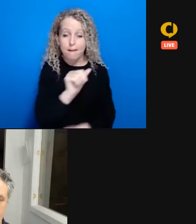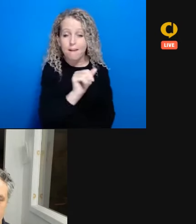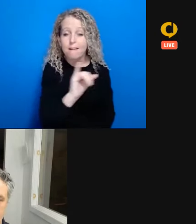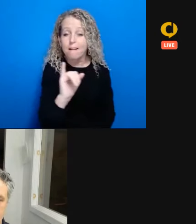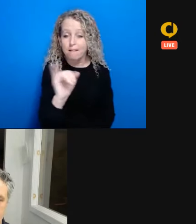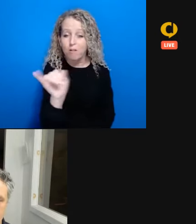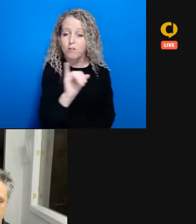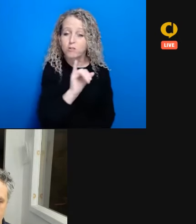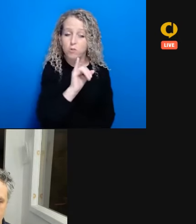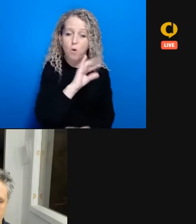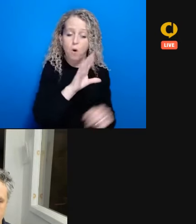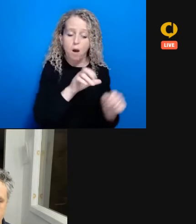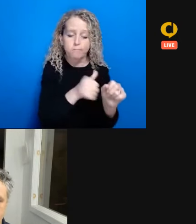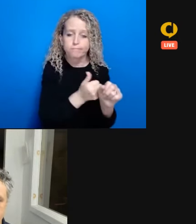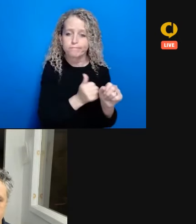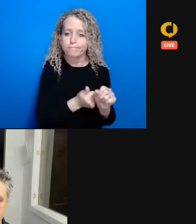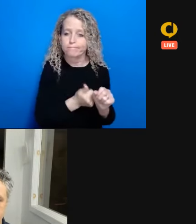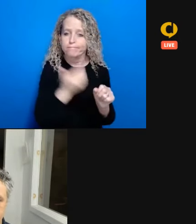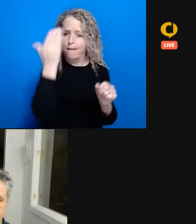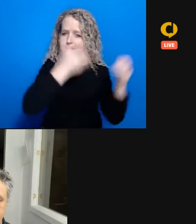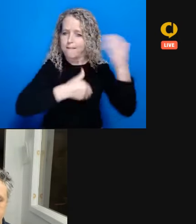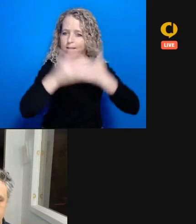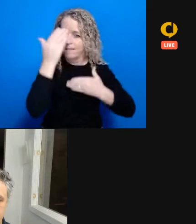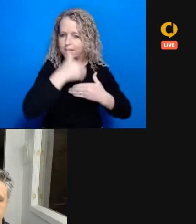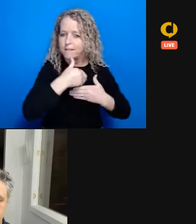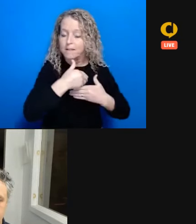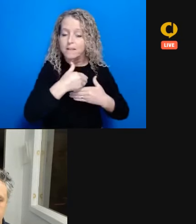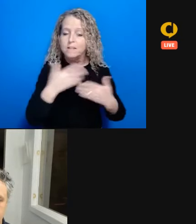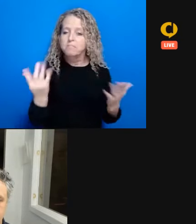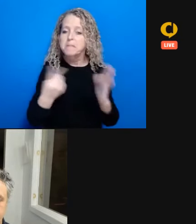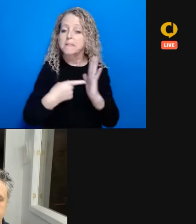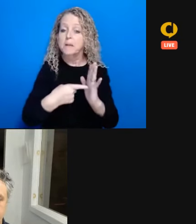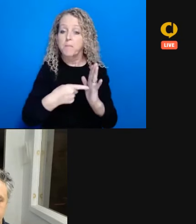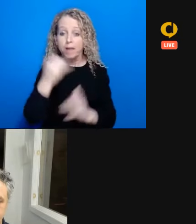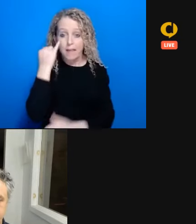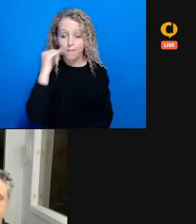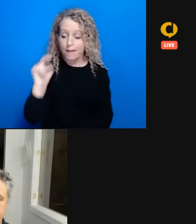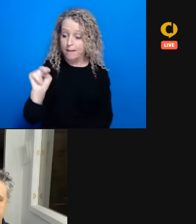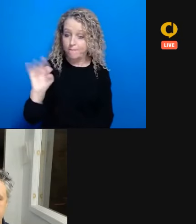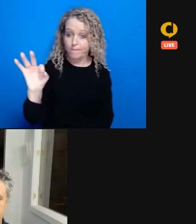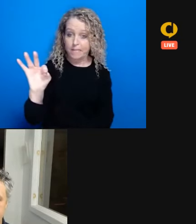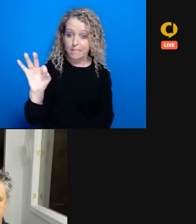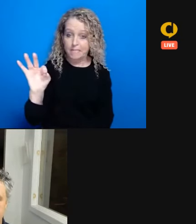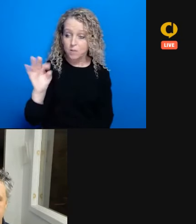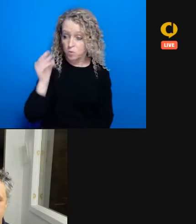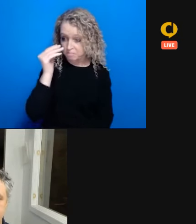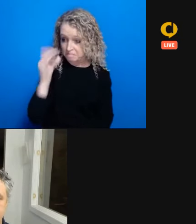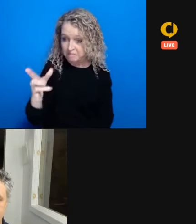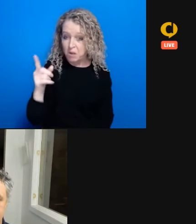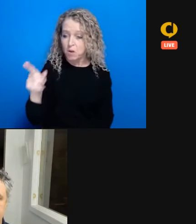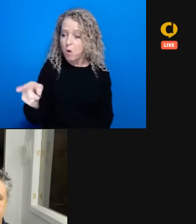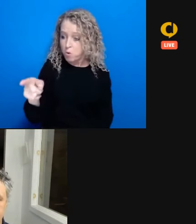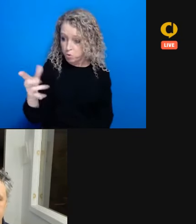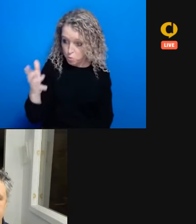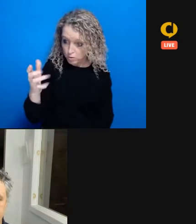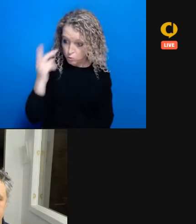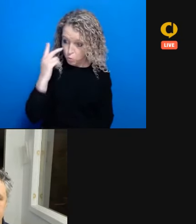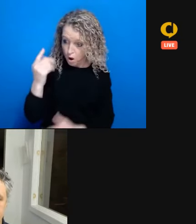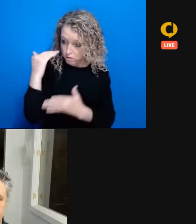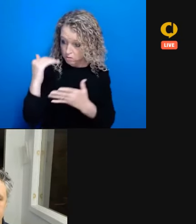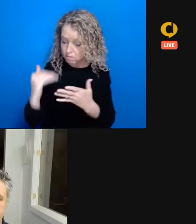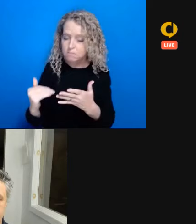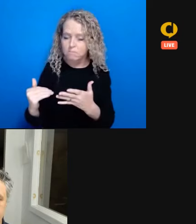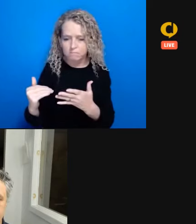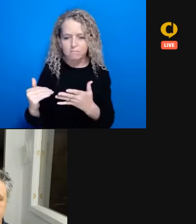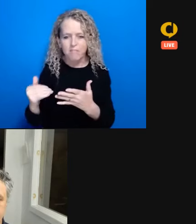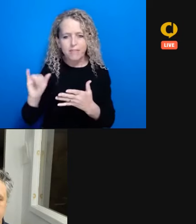that we use. So when Netflix tells you what it thinks you might want to watch, that's AI. When Spotify figures out what it thinks you